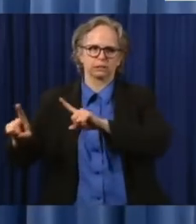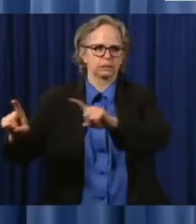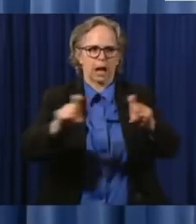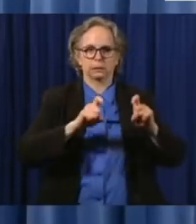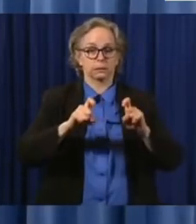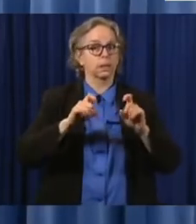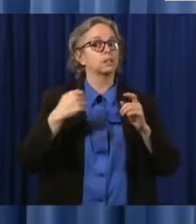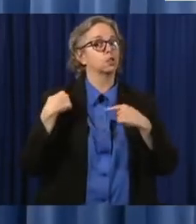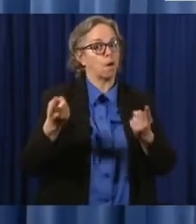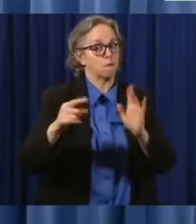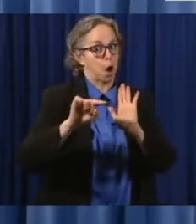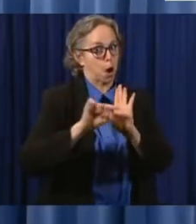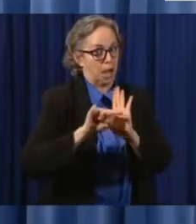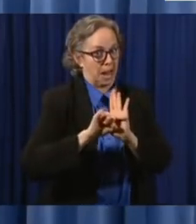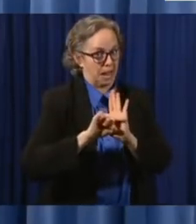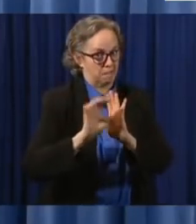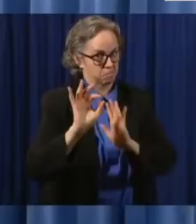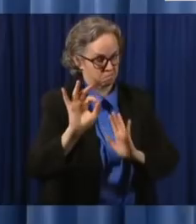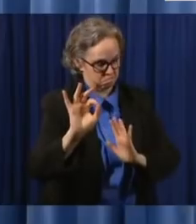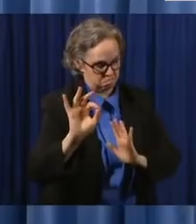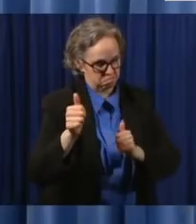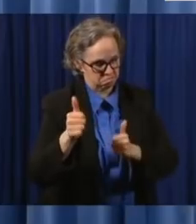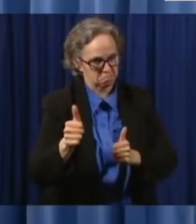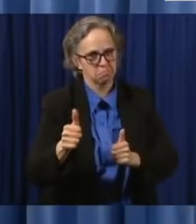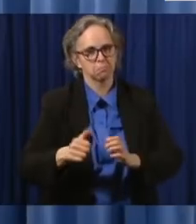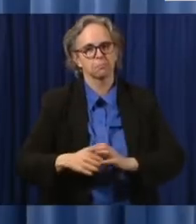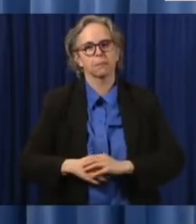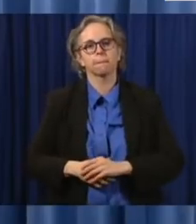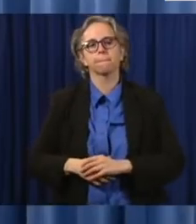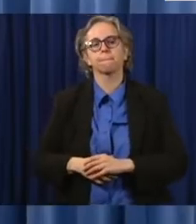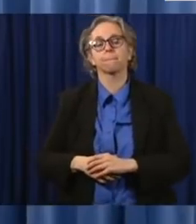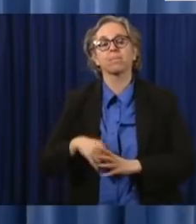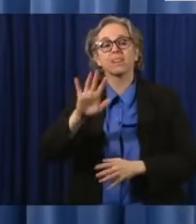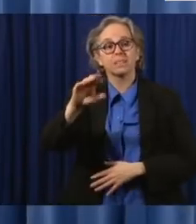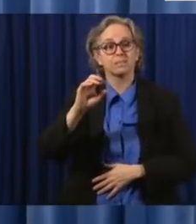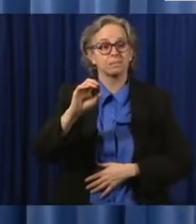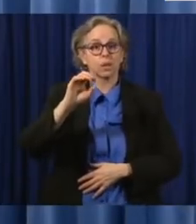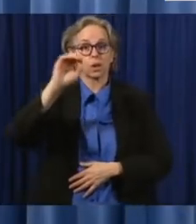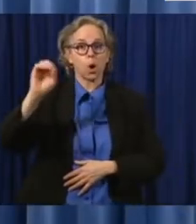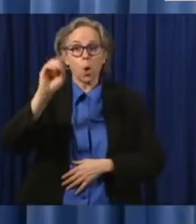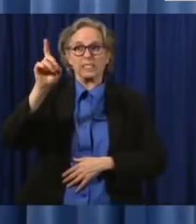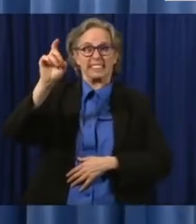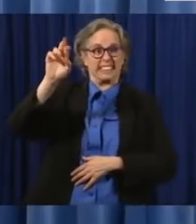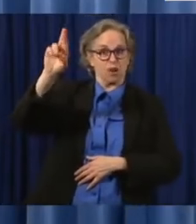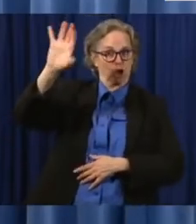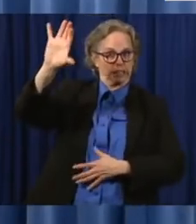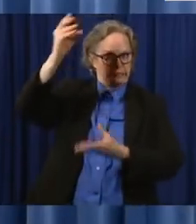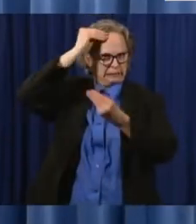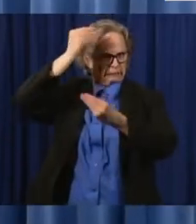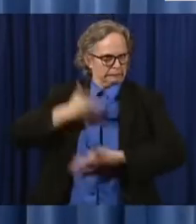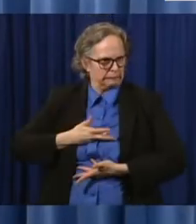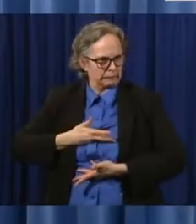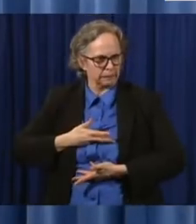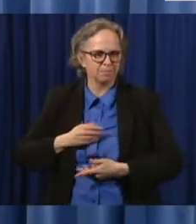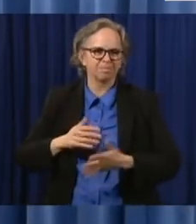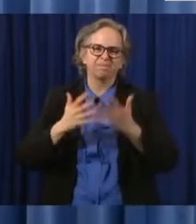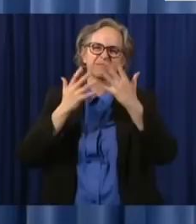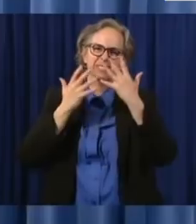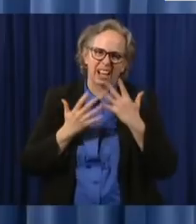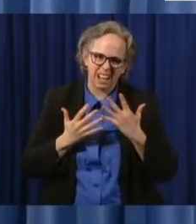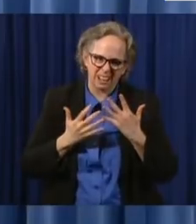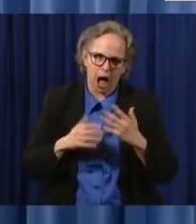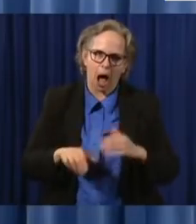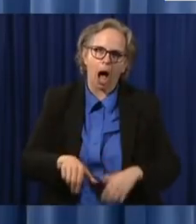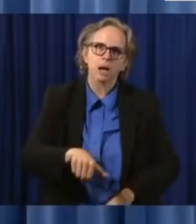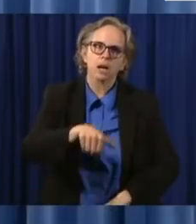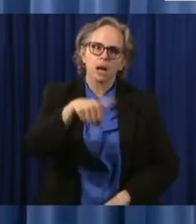The Ohio Department of Rehabilitation and Correction informed me today that sadly they are mourning the death of another colleague who became